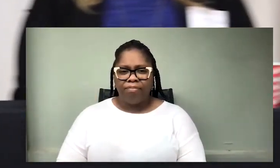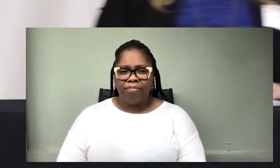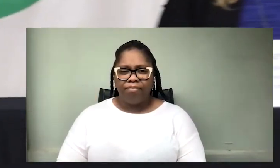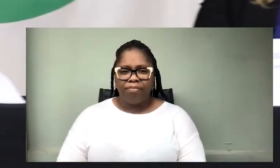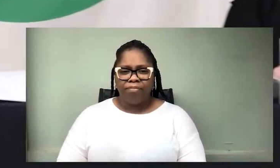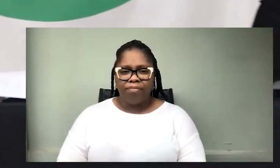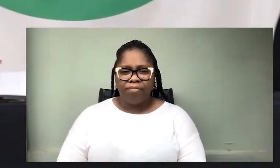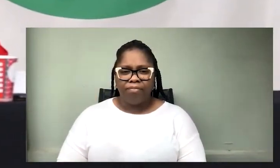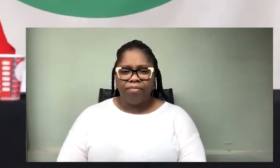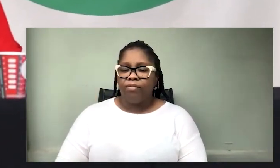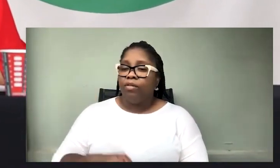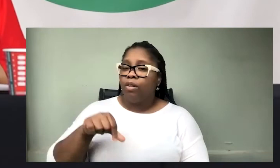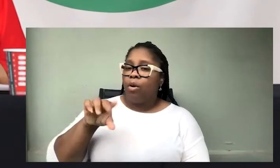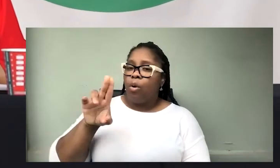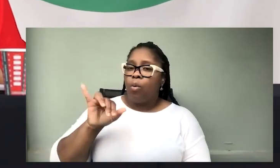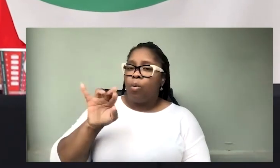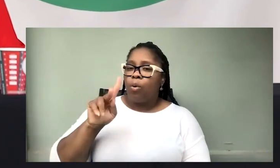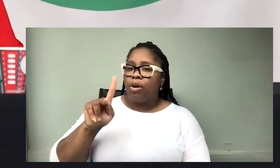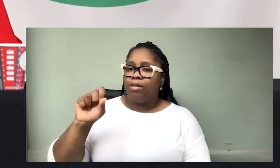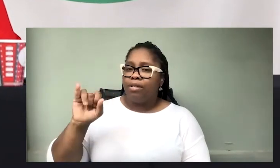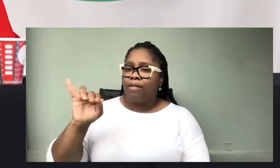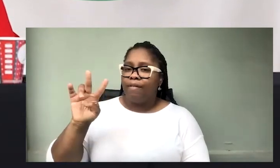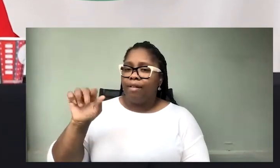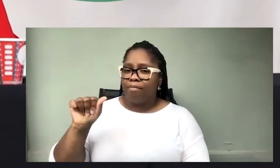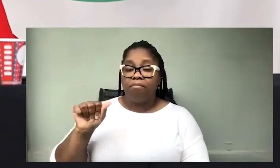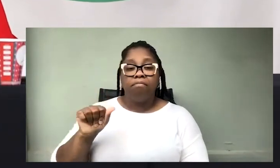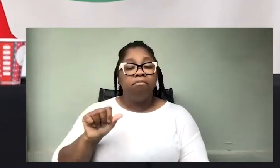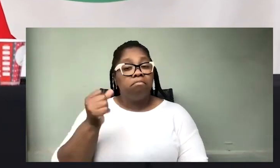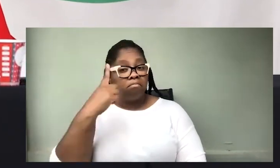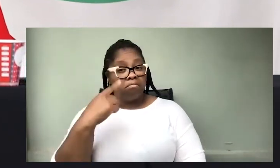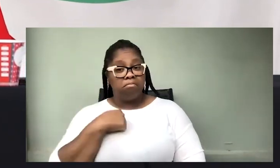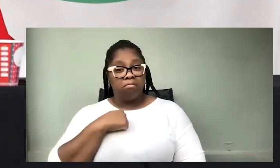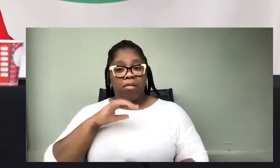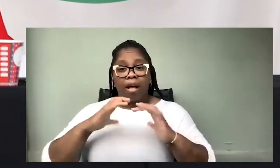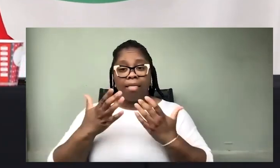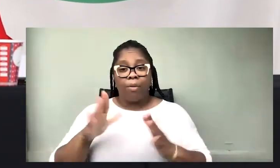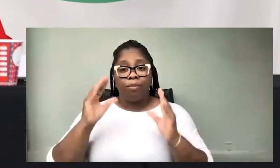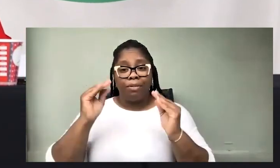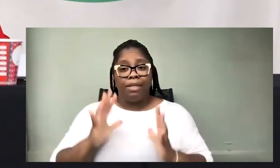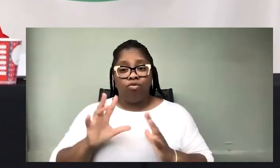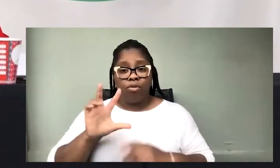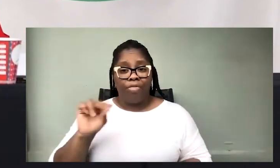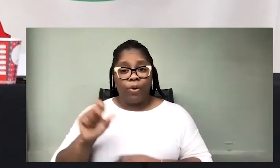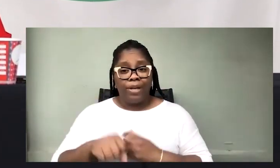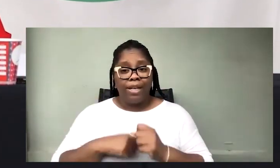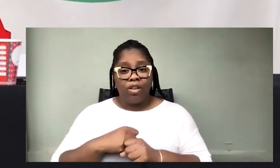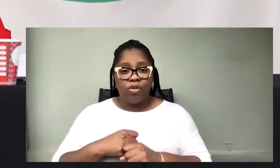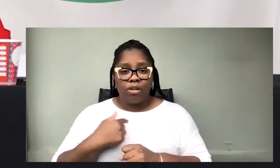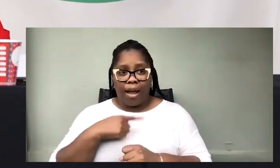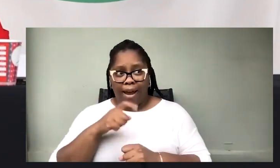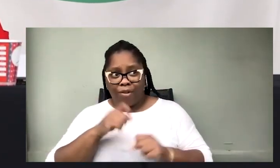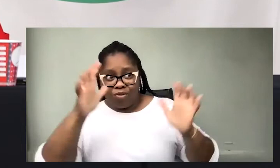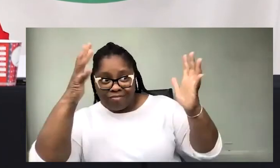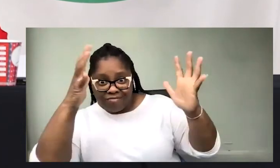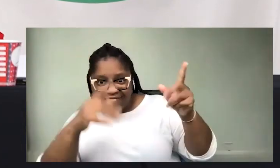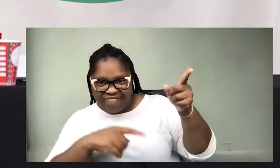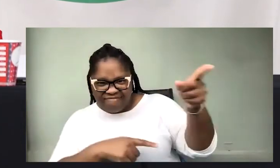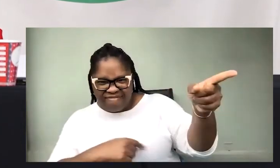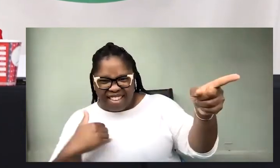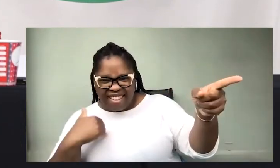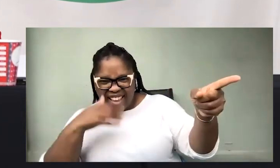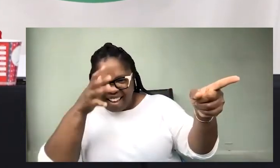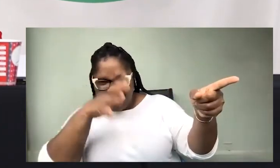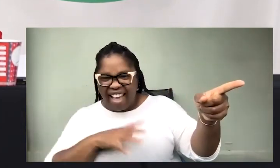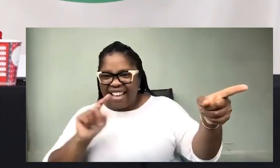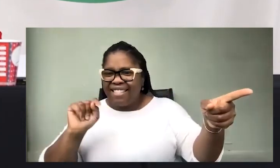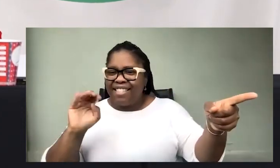Assemblywoman Silva? I have been a classroom teacher for 30 years, and I have to do this little shout out. This young guy over here,